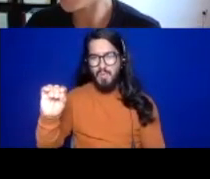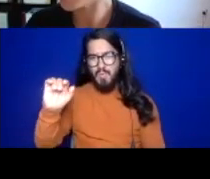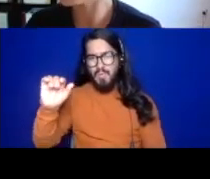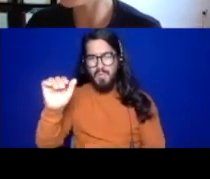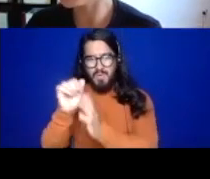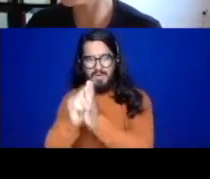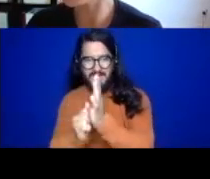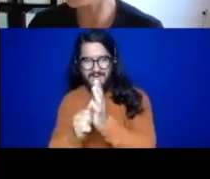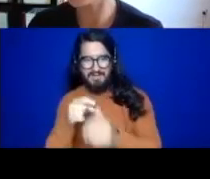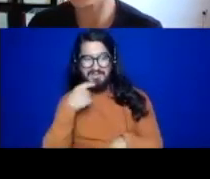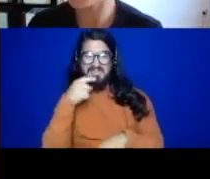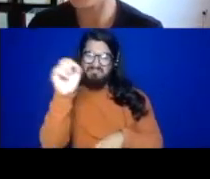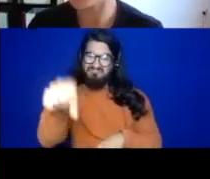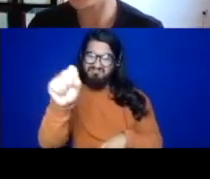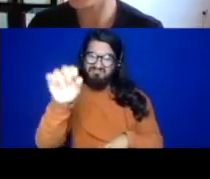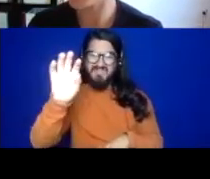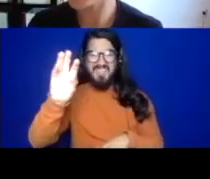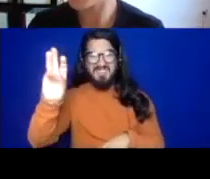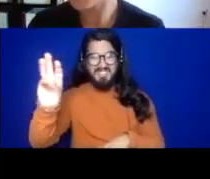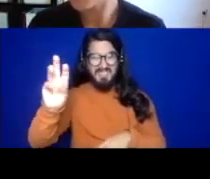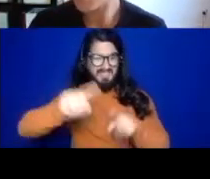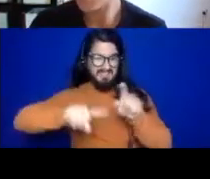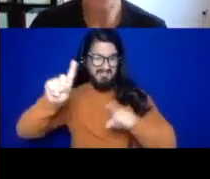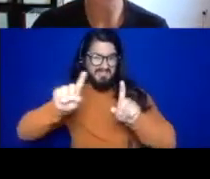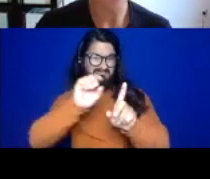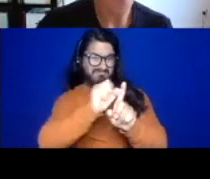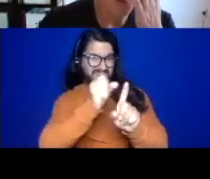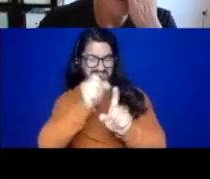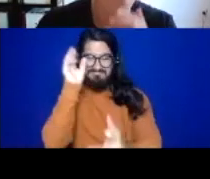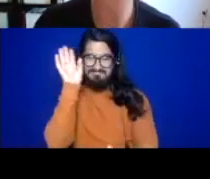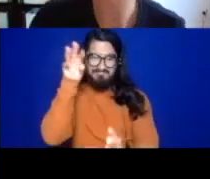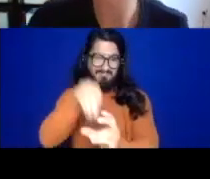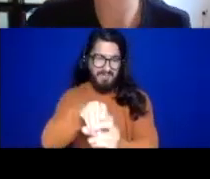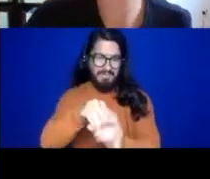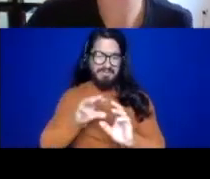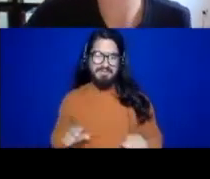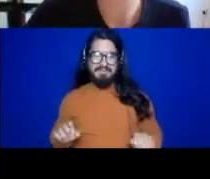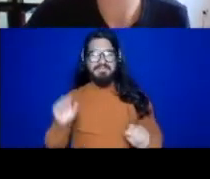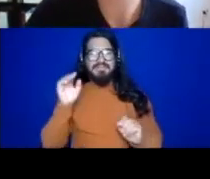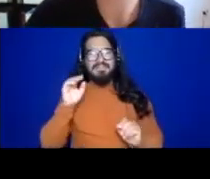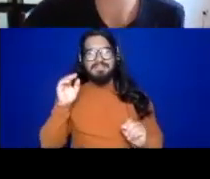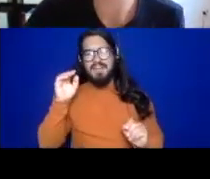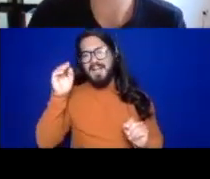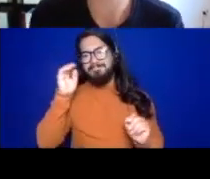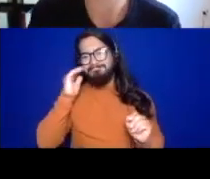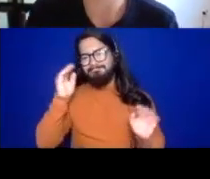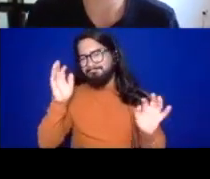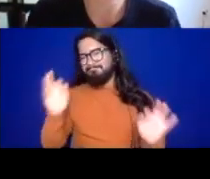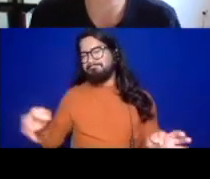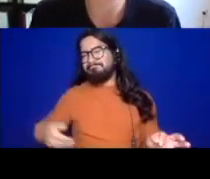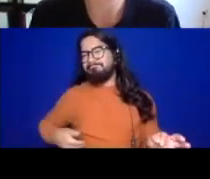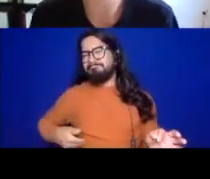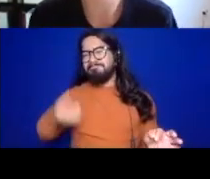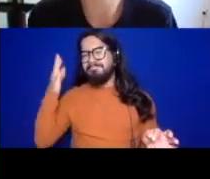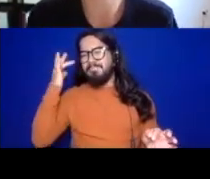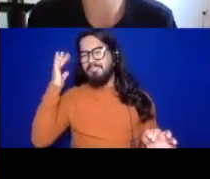And it has been involved in 6 different data breaches. I have a hunch that it's a password that was commonly used by other